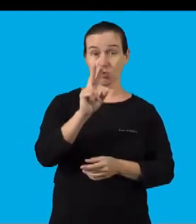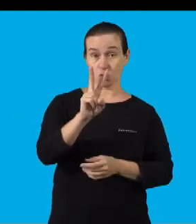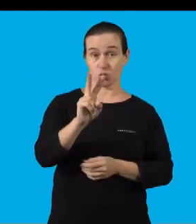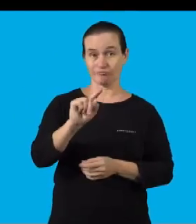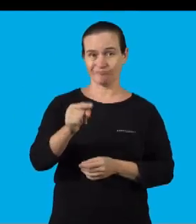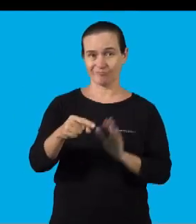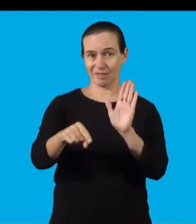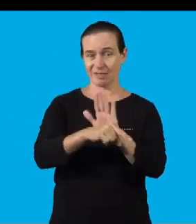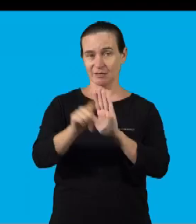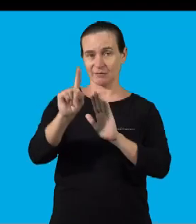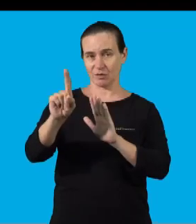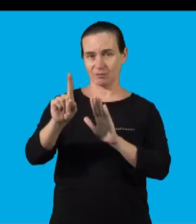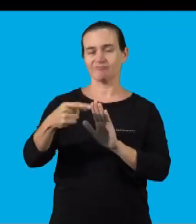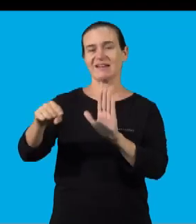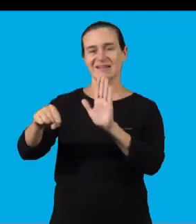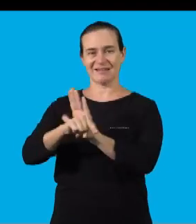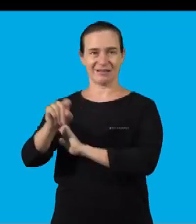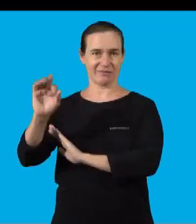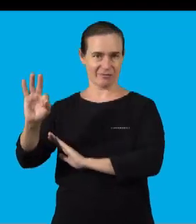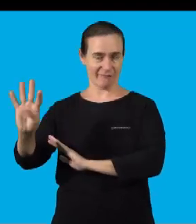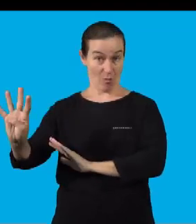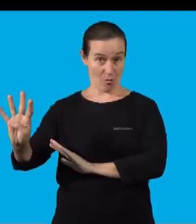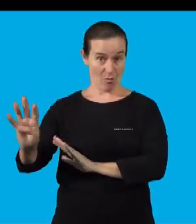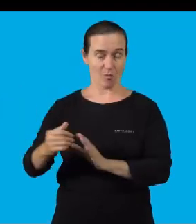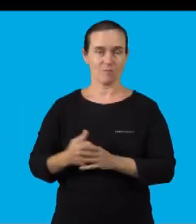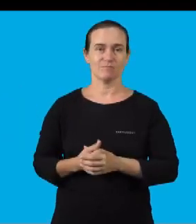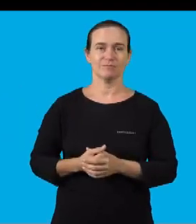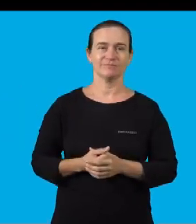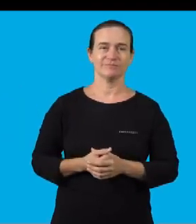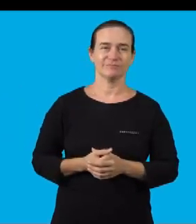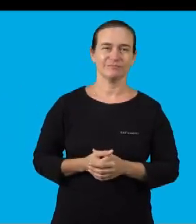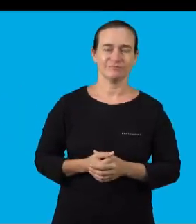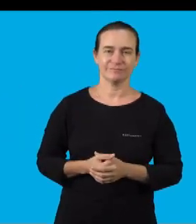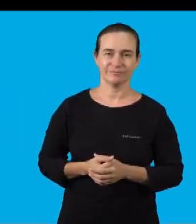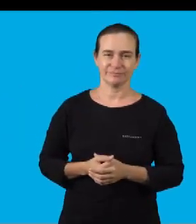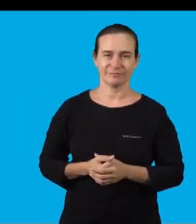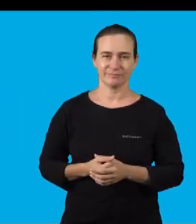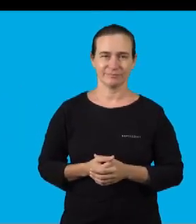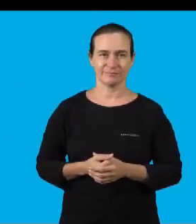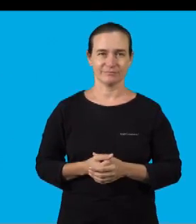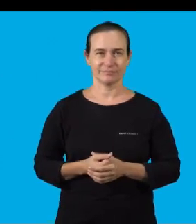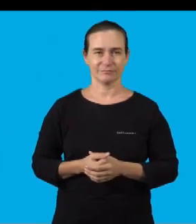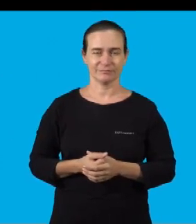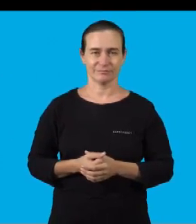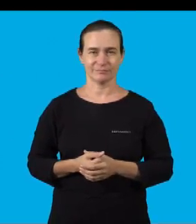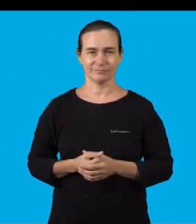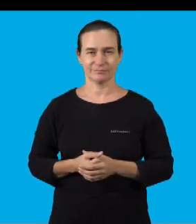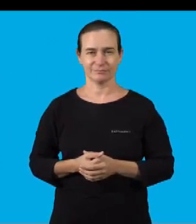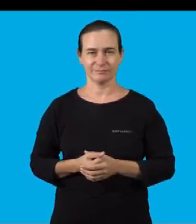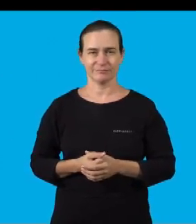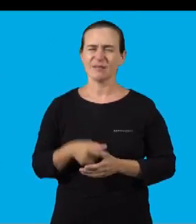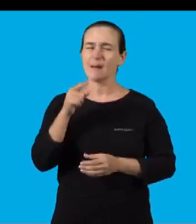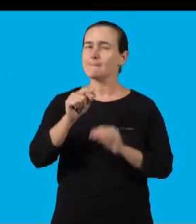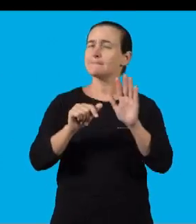2, -1, and -4. So you will see that they have a pattern on their